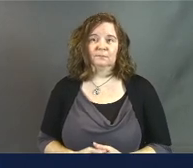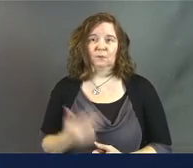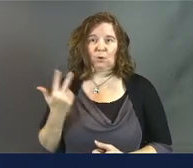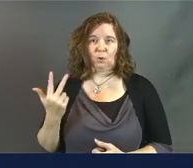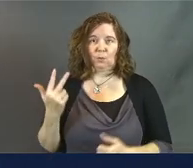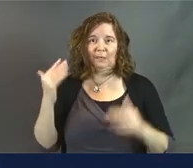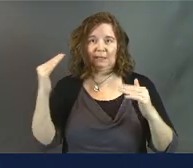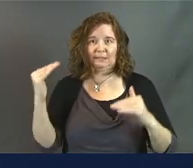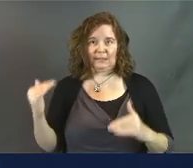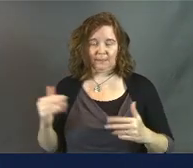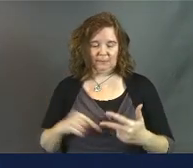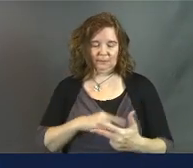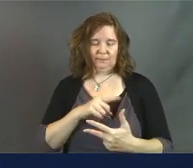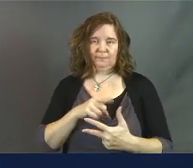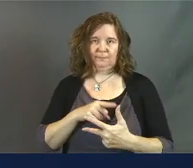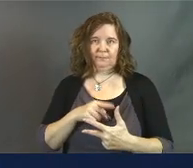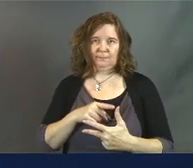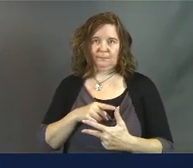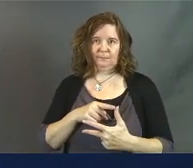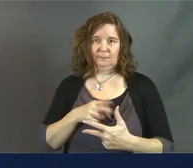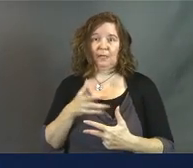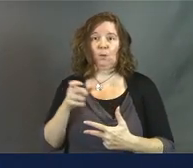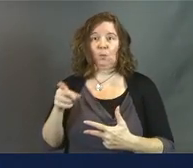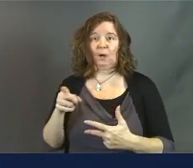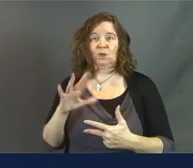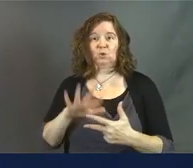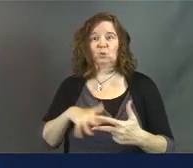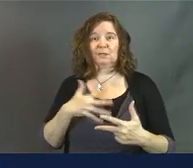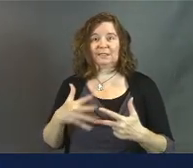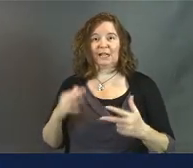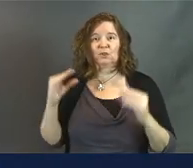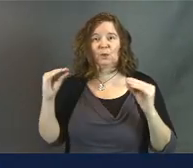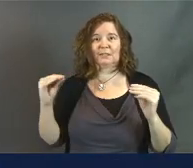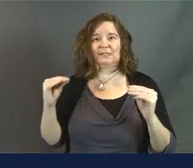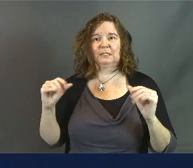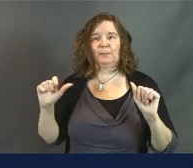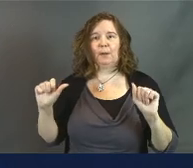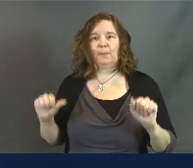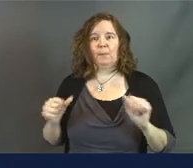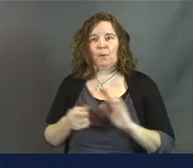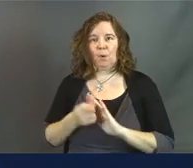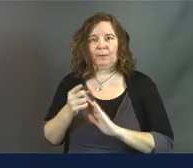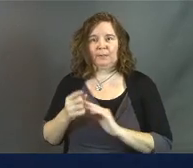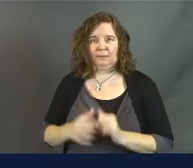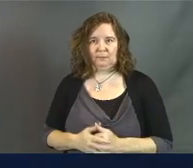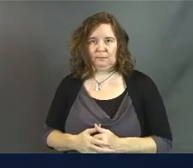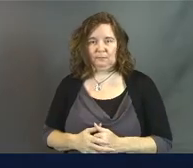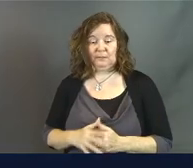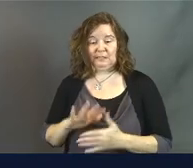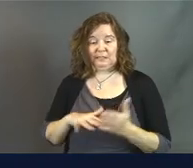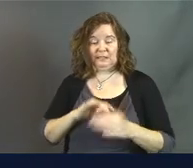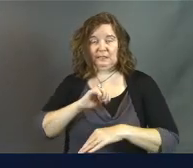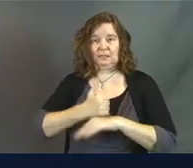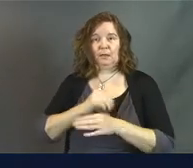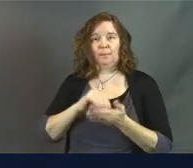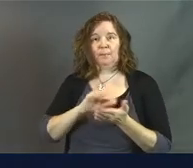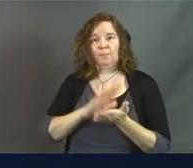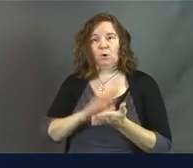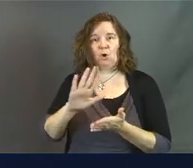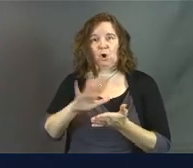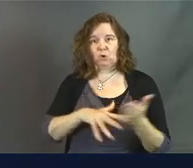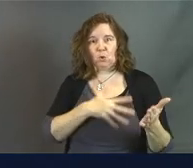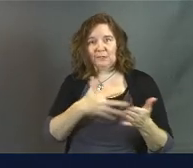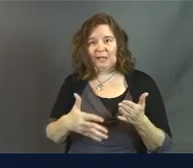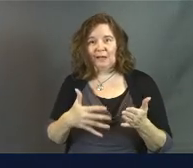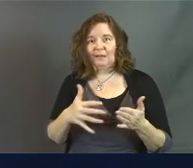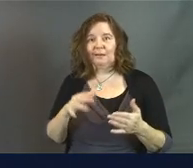Three steps. Number one, I want you to schedule a teachable moment. Schedule it. Put it on your